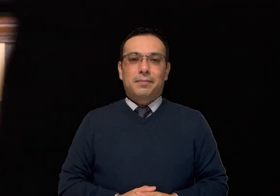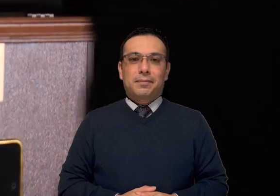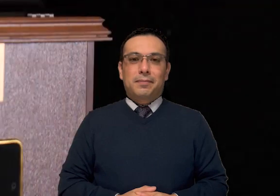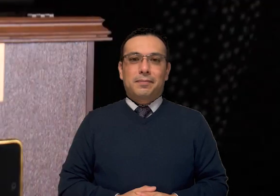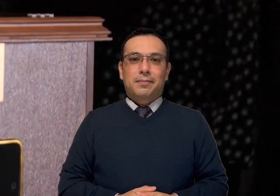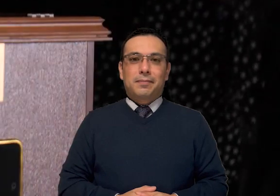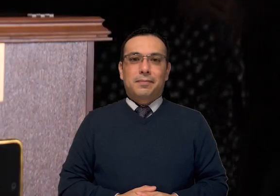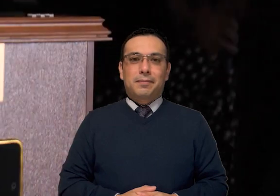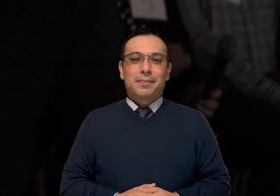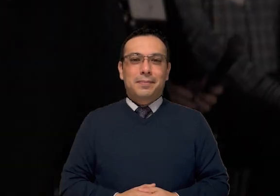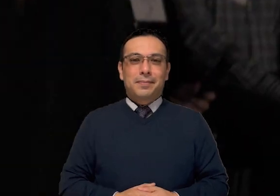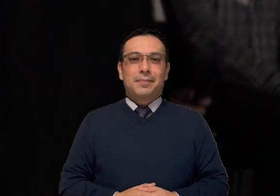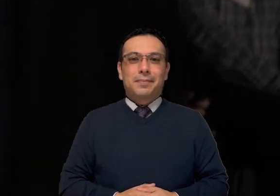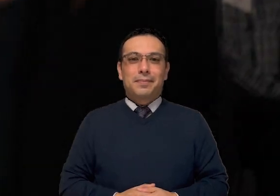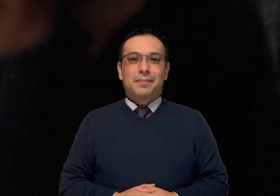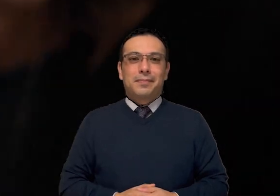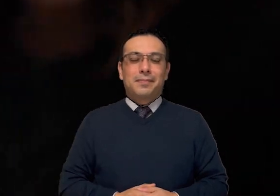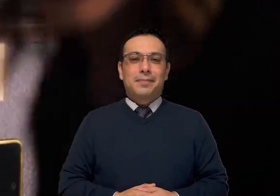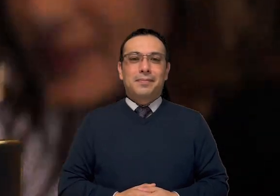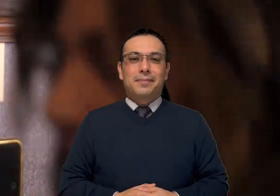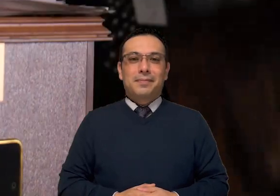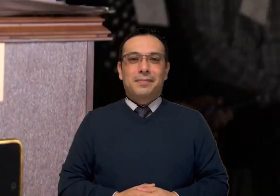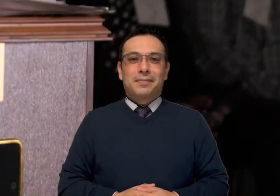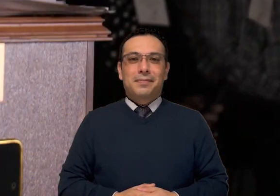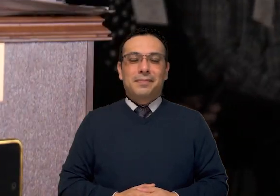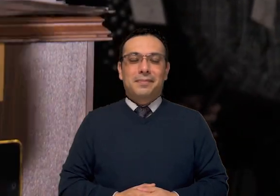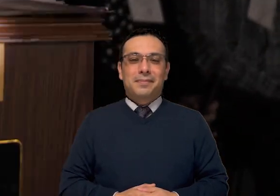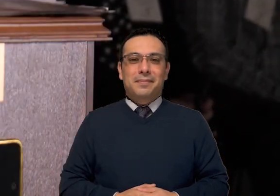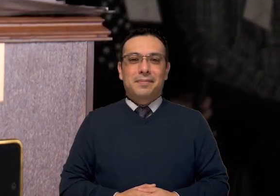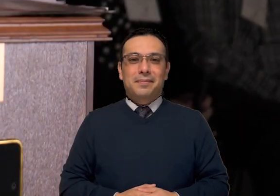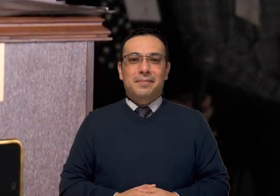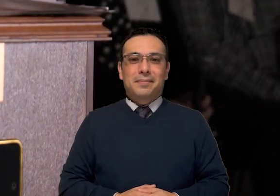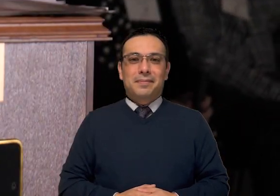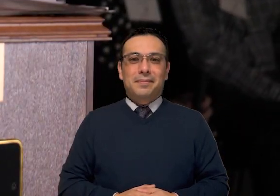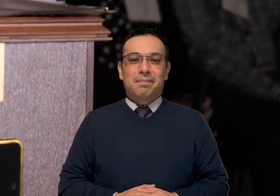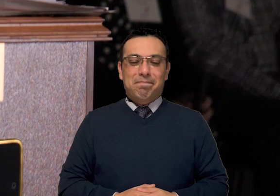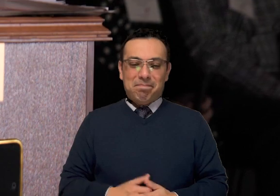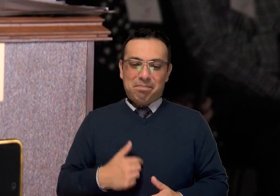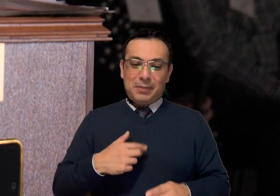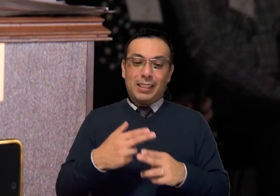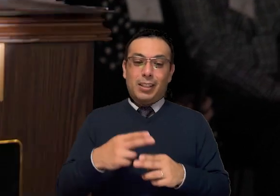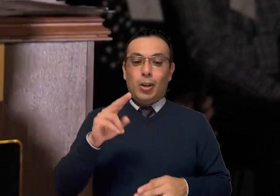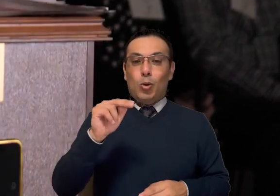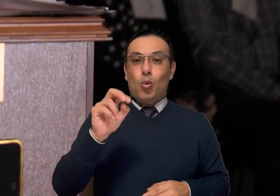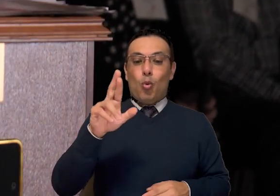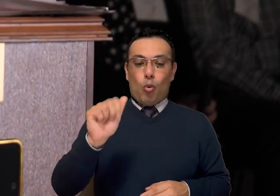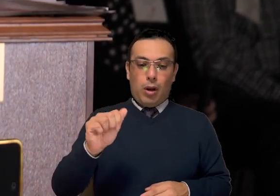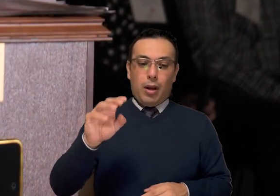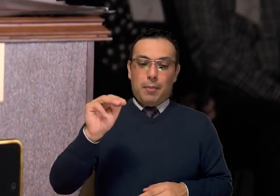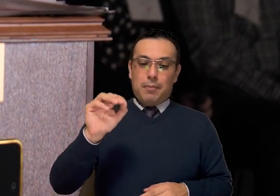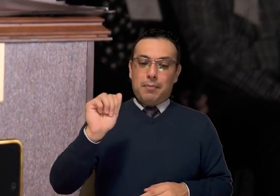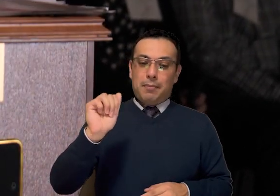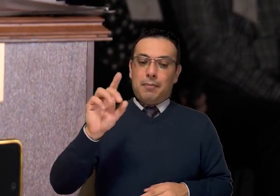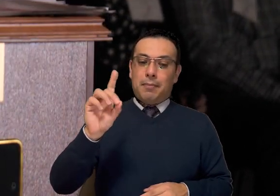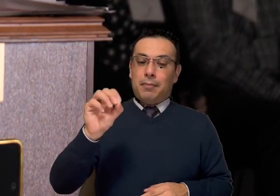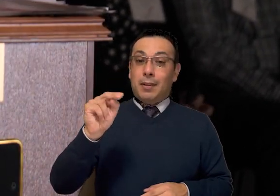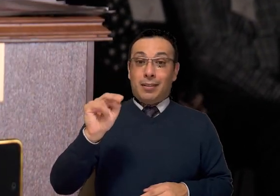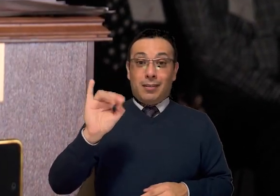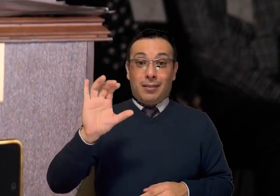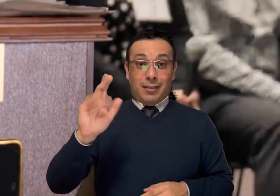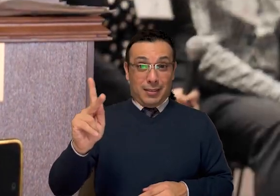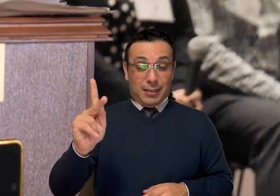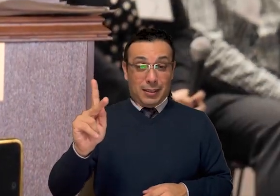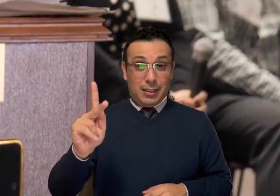So hi, everybody. I'm Nora Madonic, and I'm going to be helping facilitate get some of your